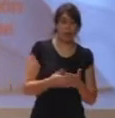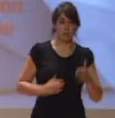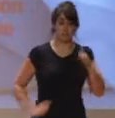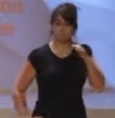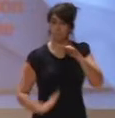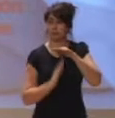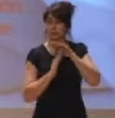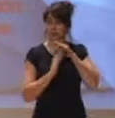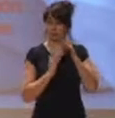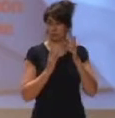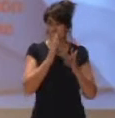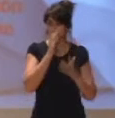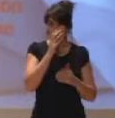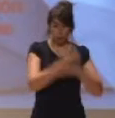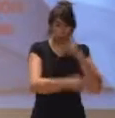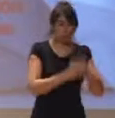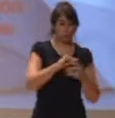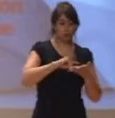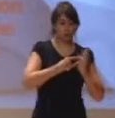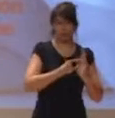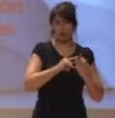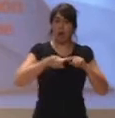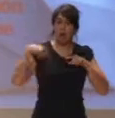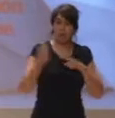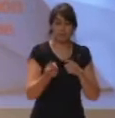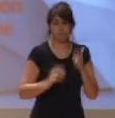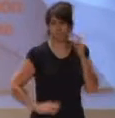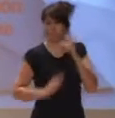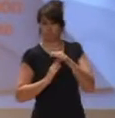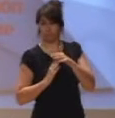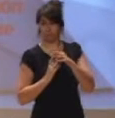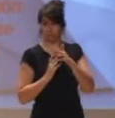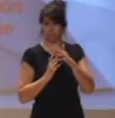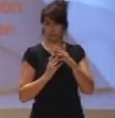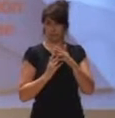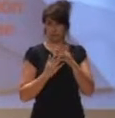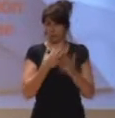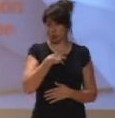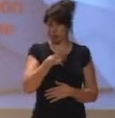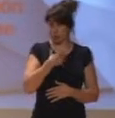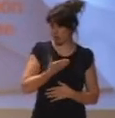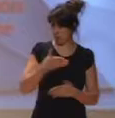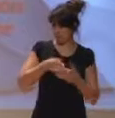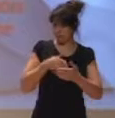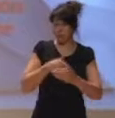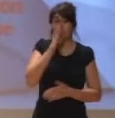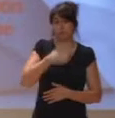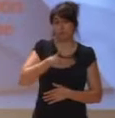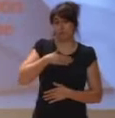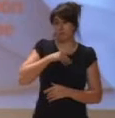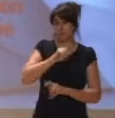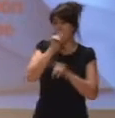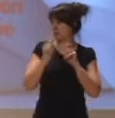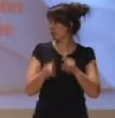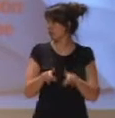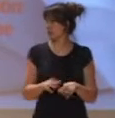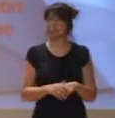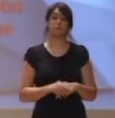the device, so that it can be a problem for the use of